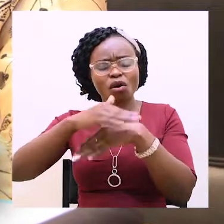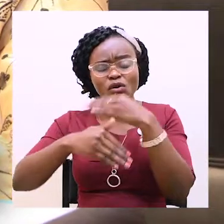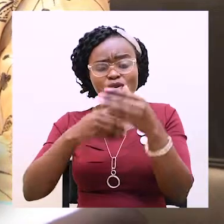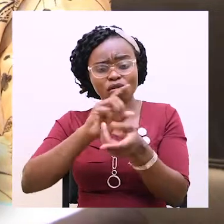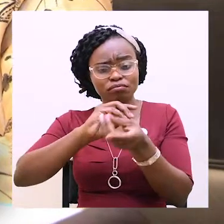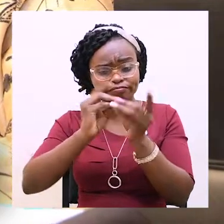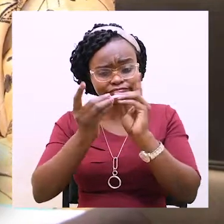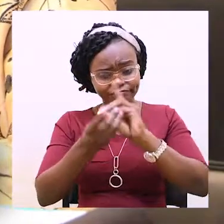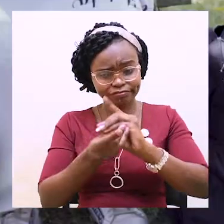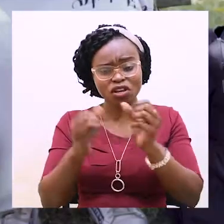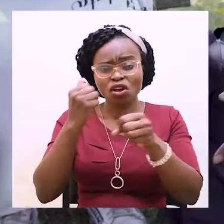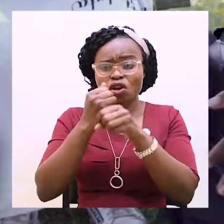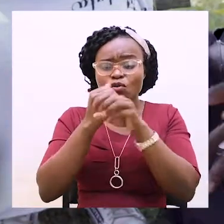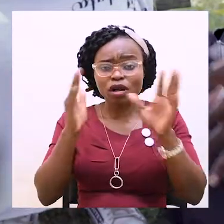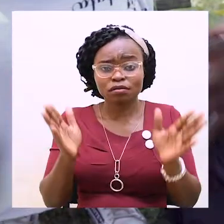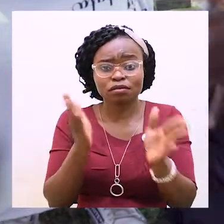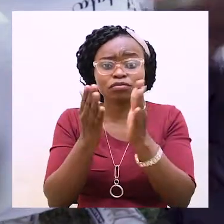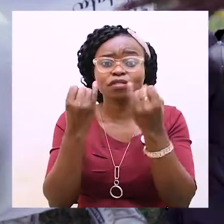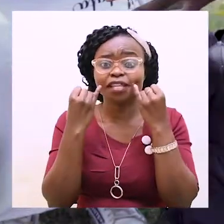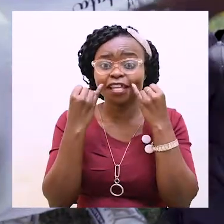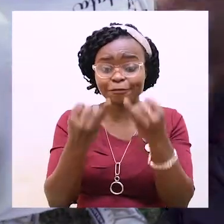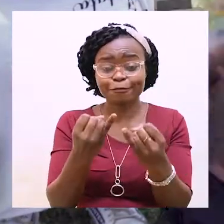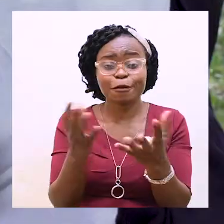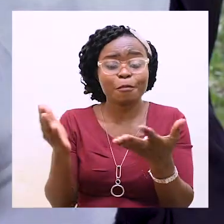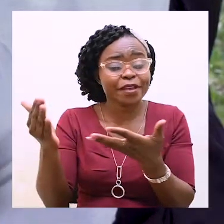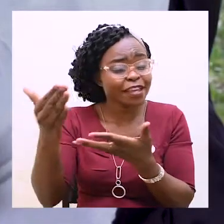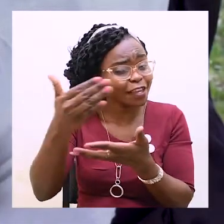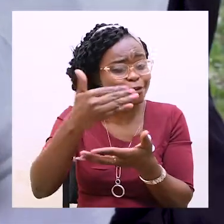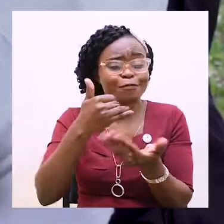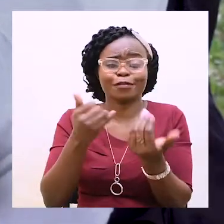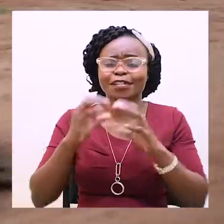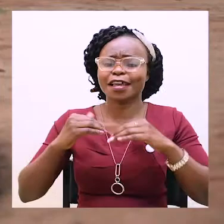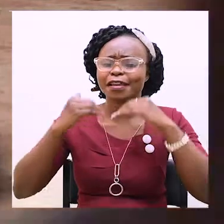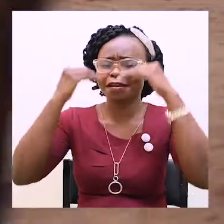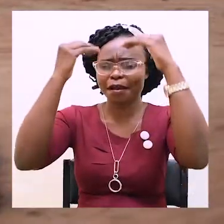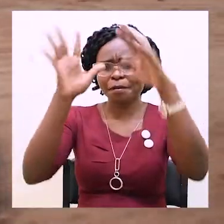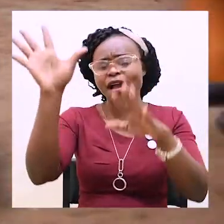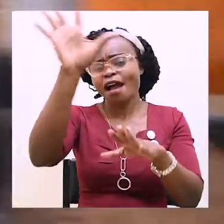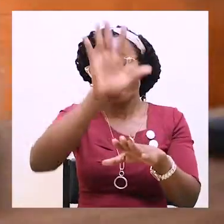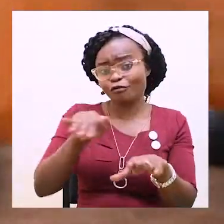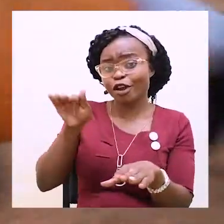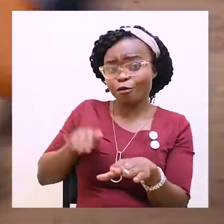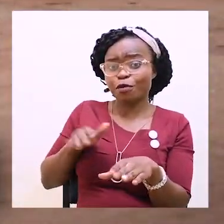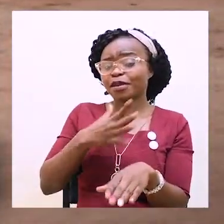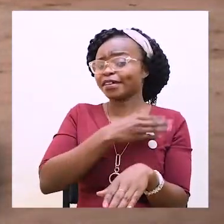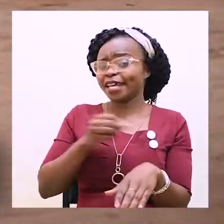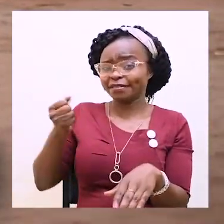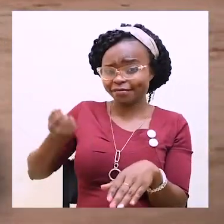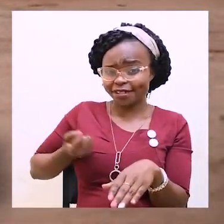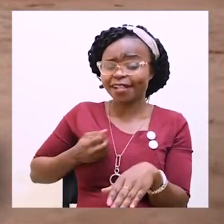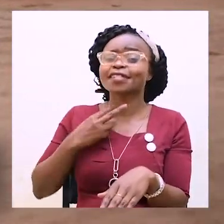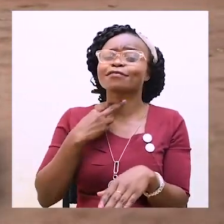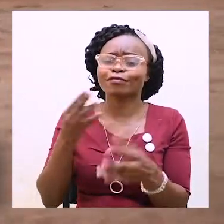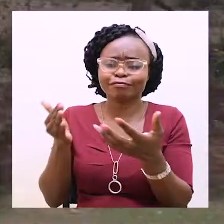as they work to mobilize, inform, influence, and amplify Africa women's and girls' voices